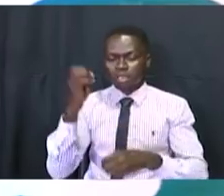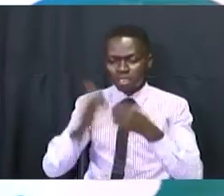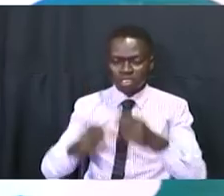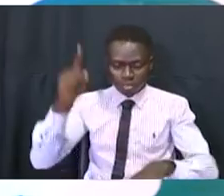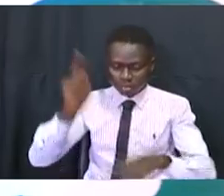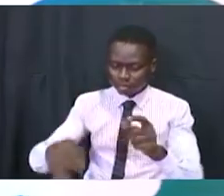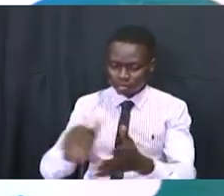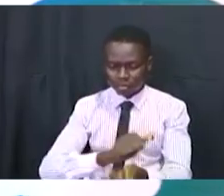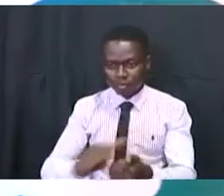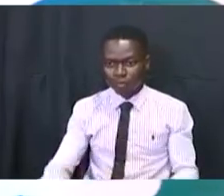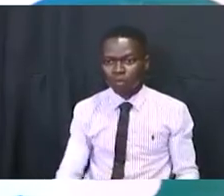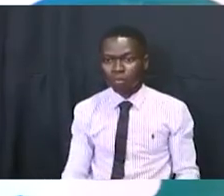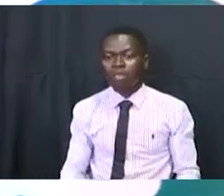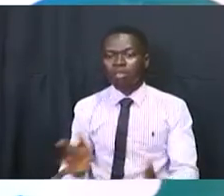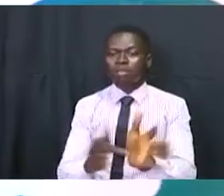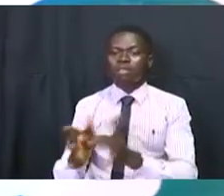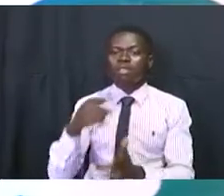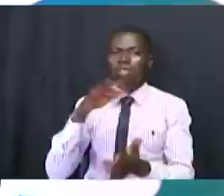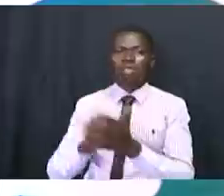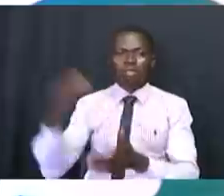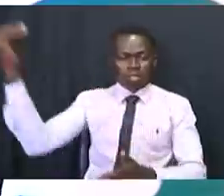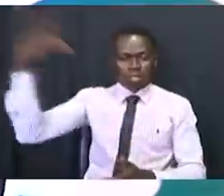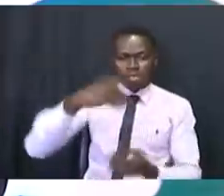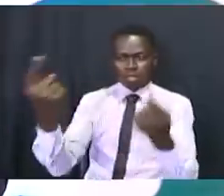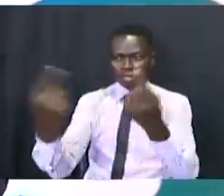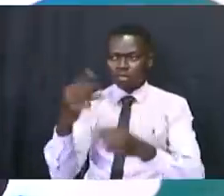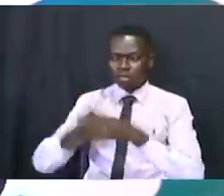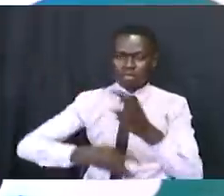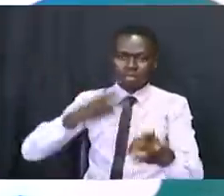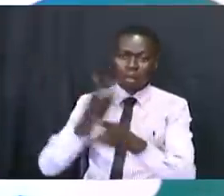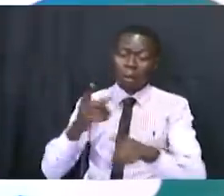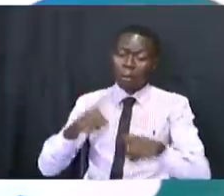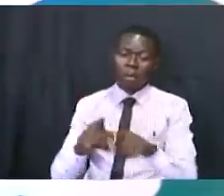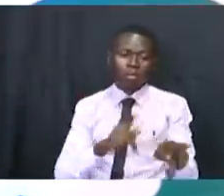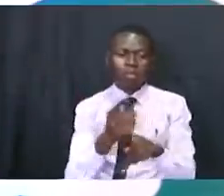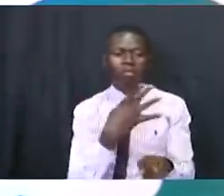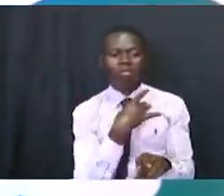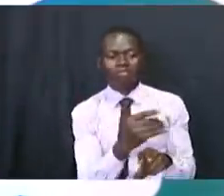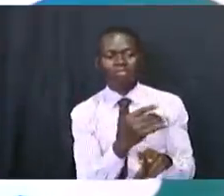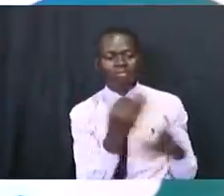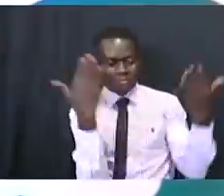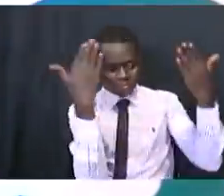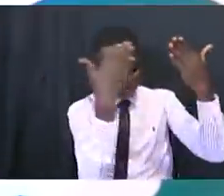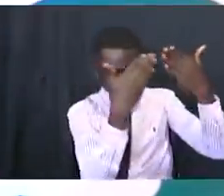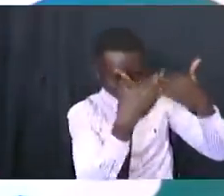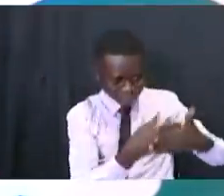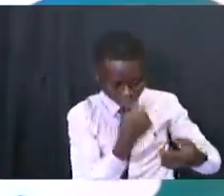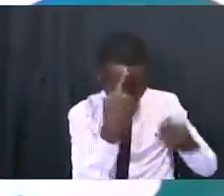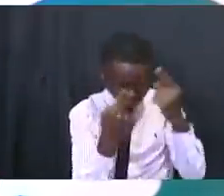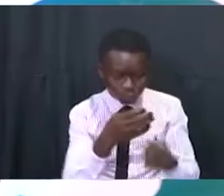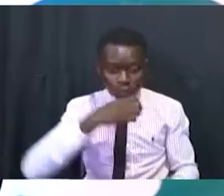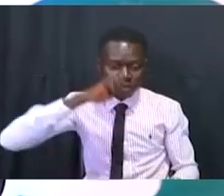Jesus said, light has come into the world, but people love darkness instead of light because of their evil